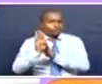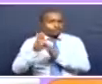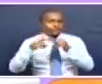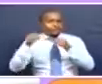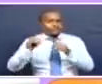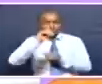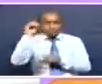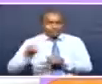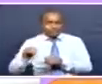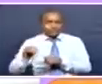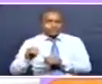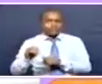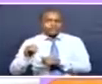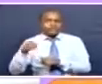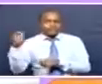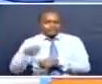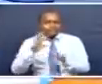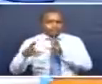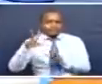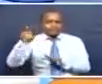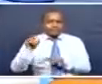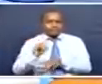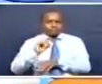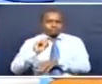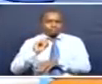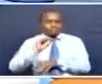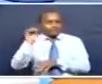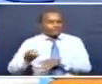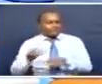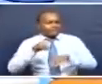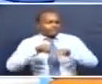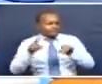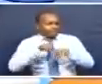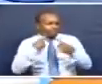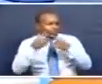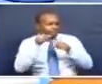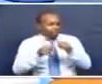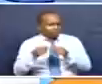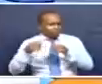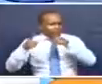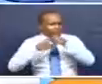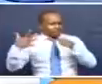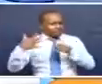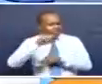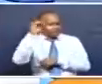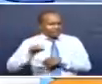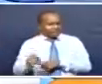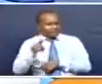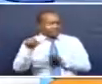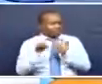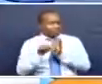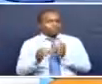and the wage bill should be around 30%. Okay. If you talk about 65%, really, it's it a means problem. That county is not heading anywhere. It's a problem. It's been